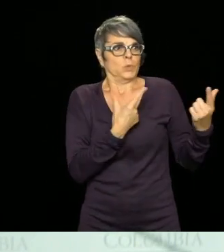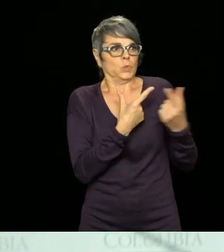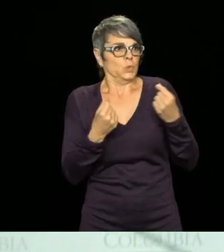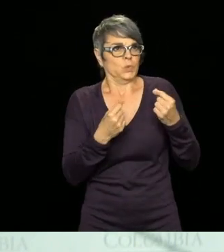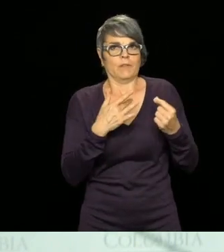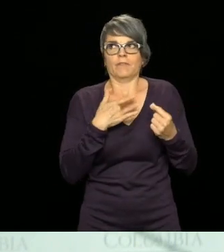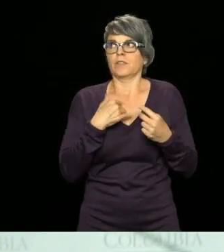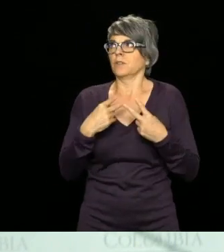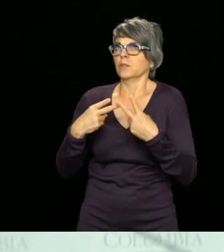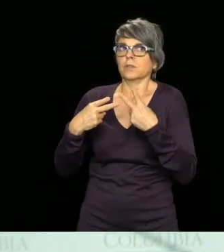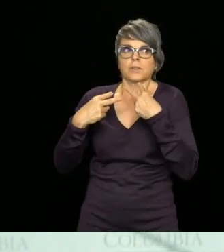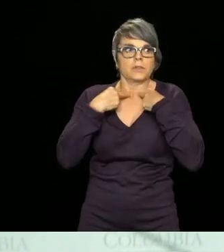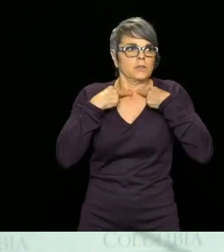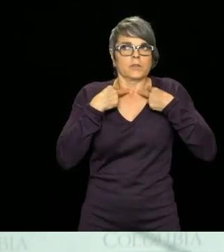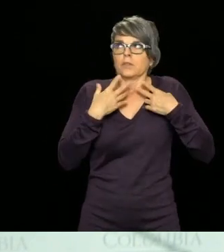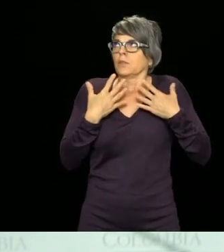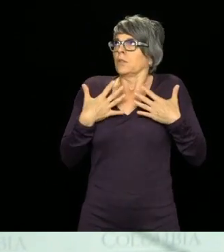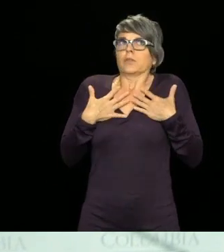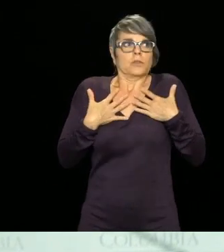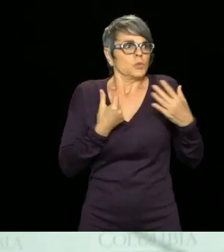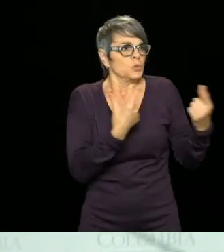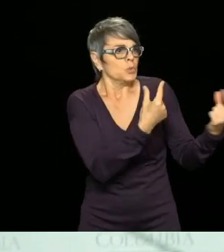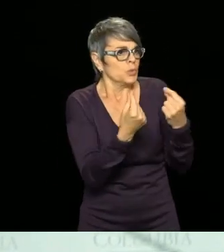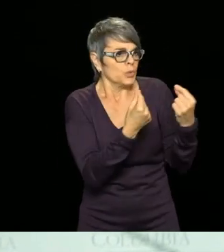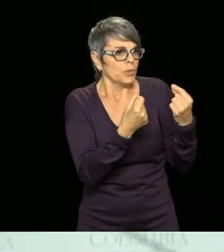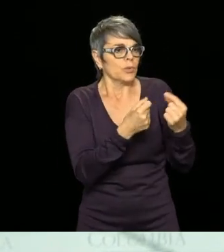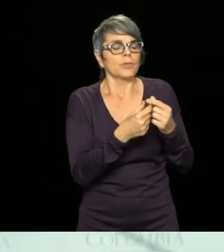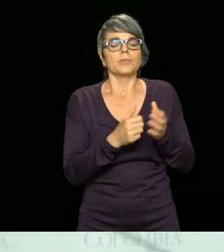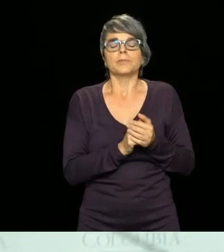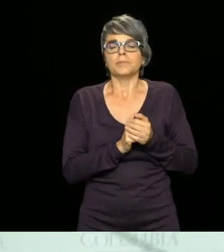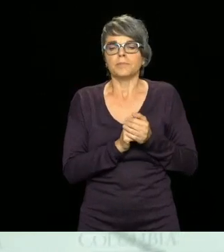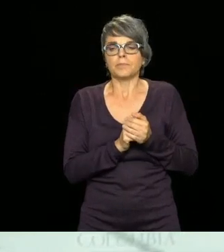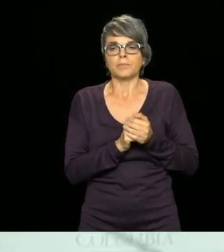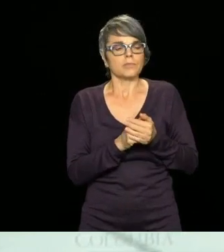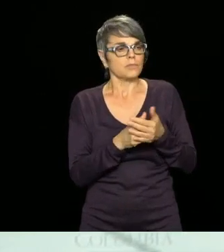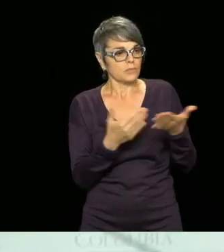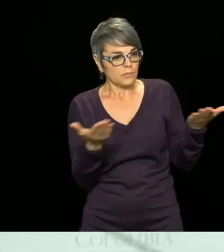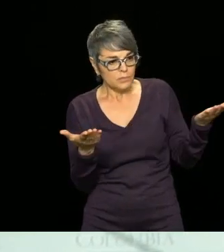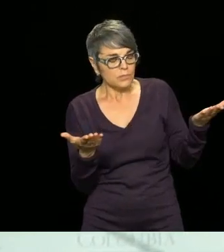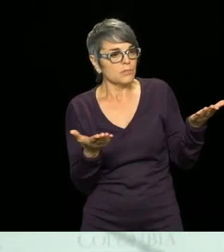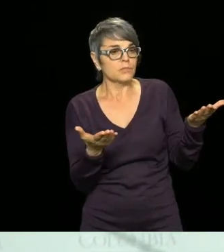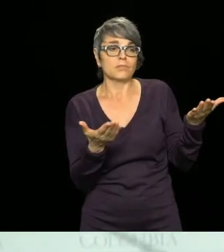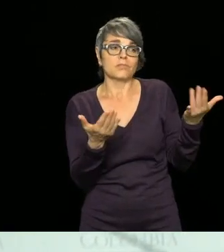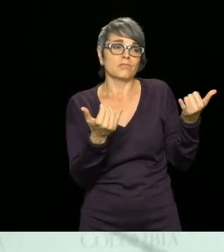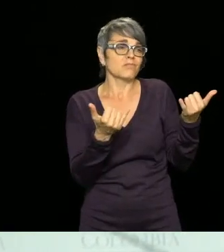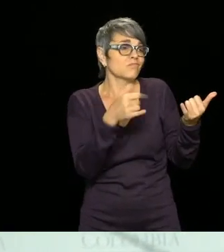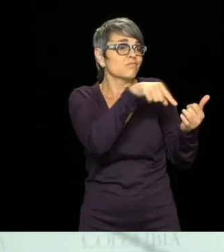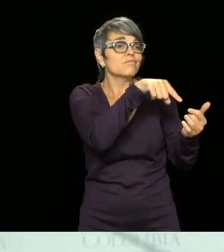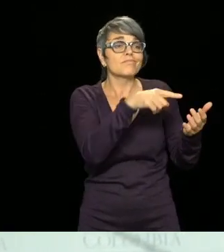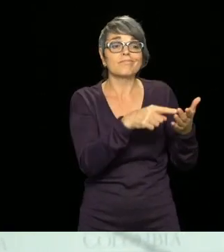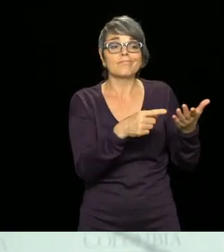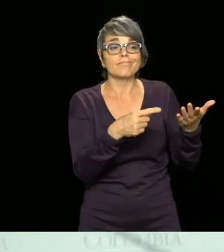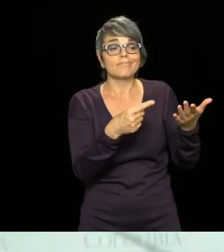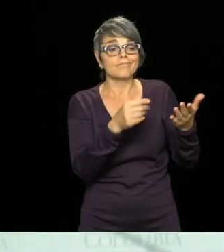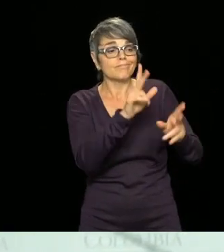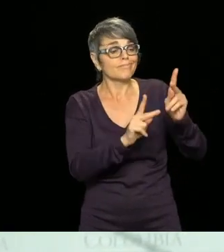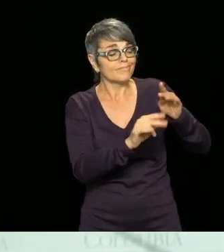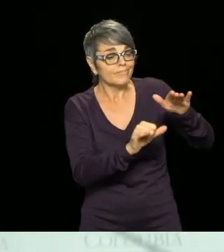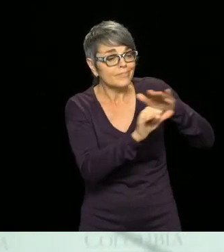how that traps them. I think that even with the lockdown, we've seen many people have to carry on with grocery